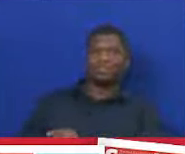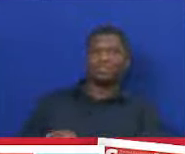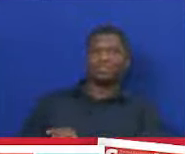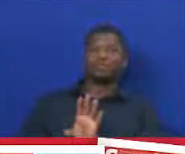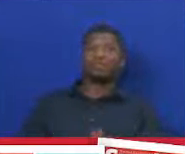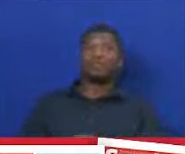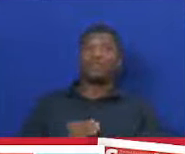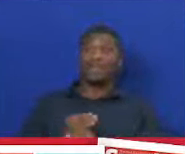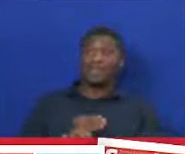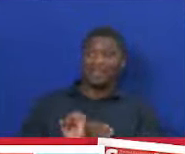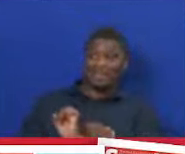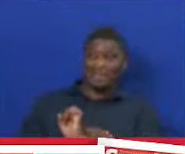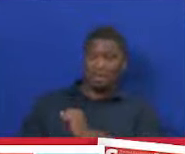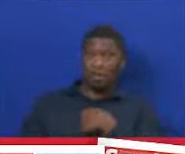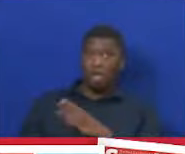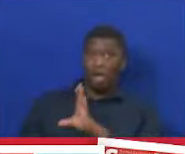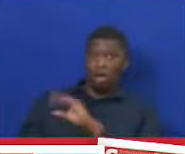safe?